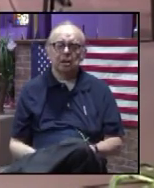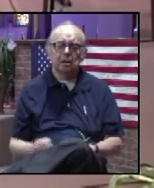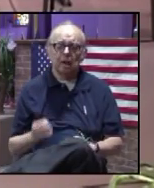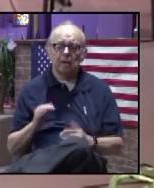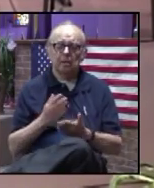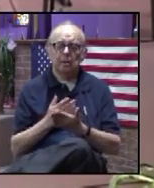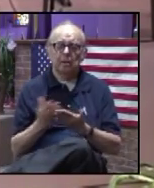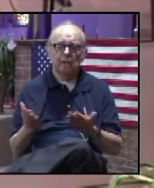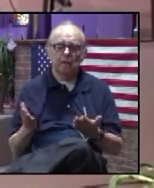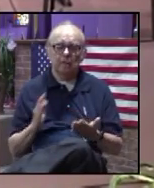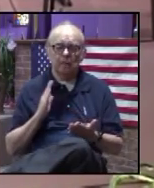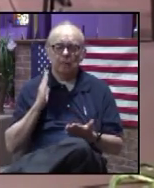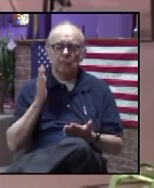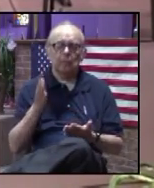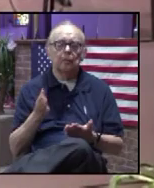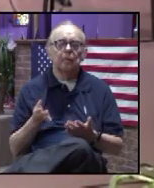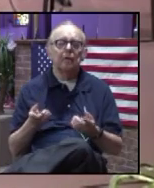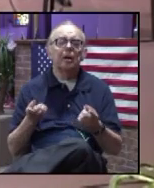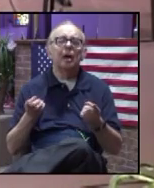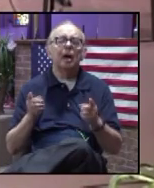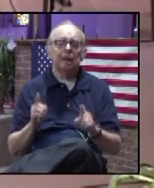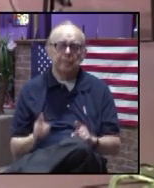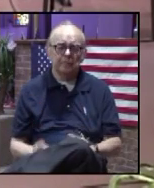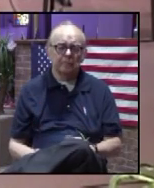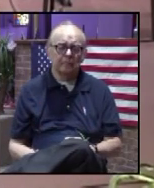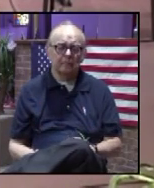something was going to happen.